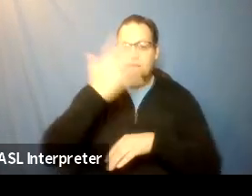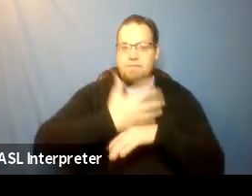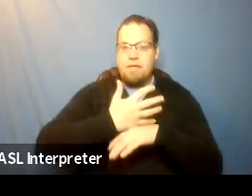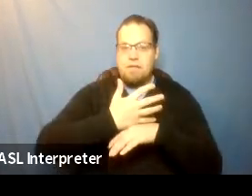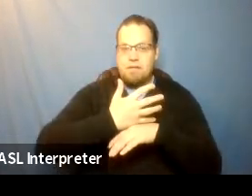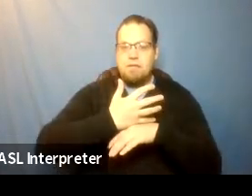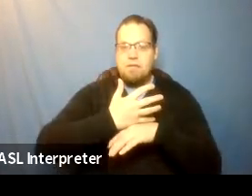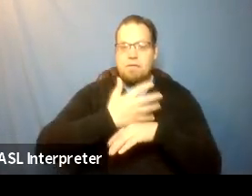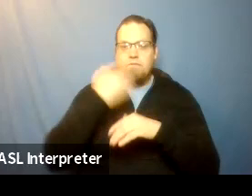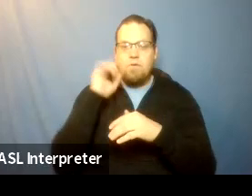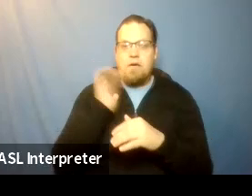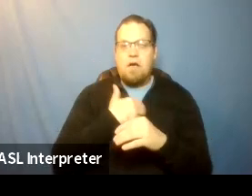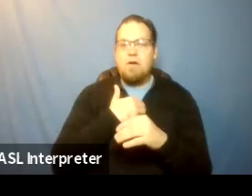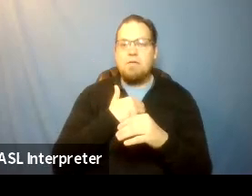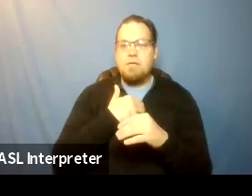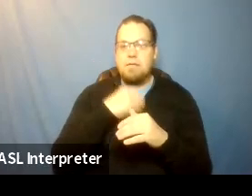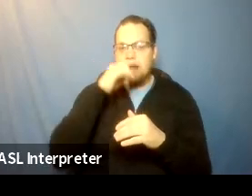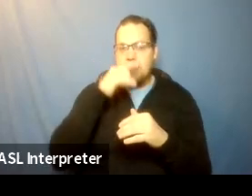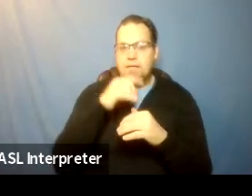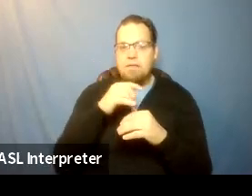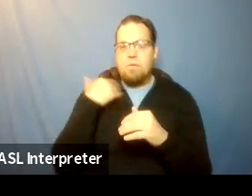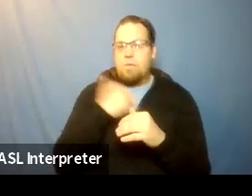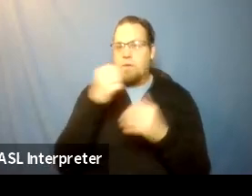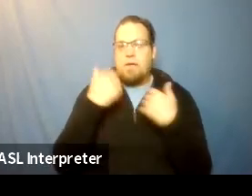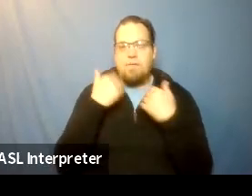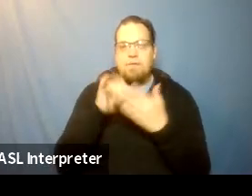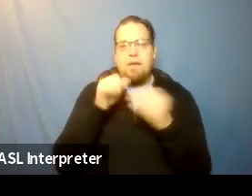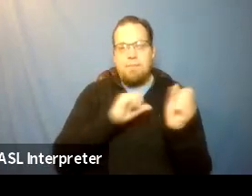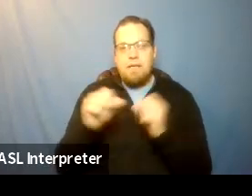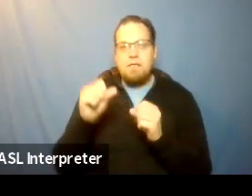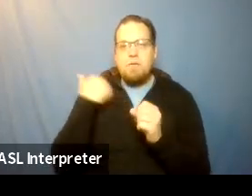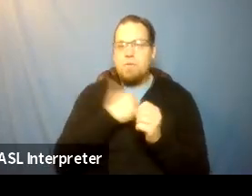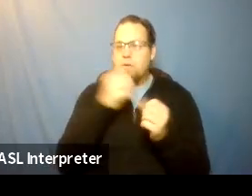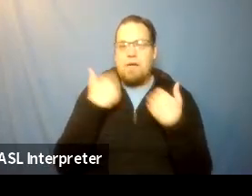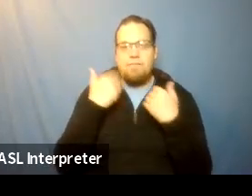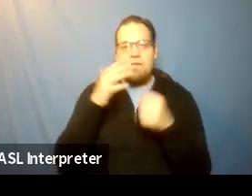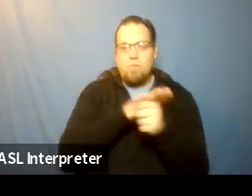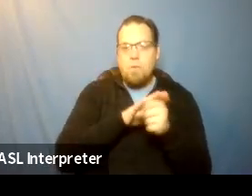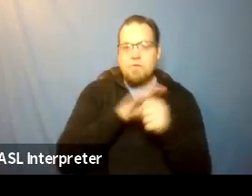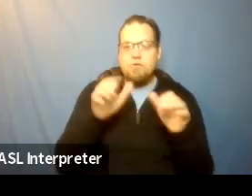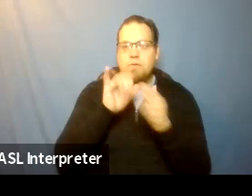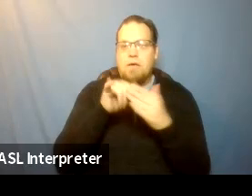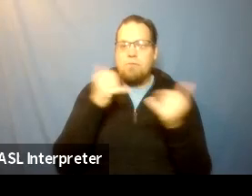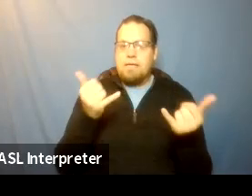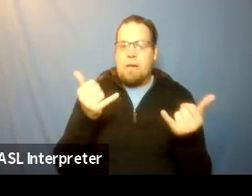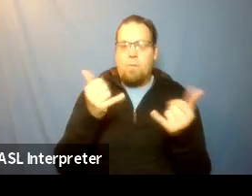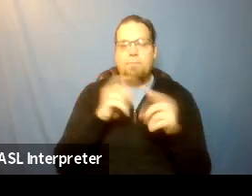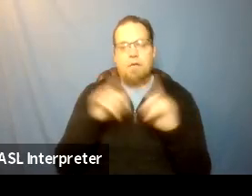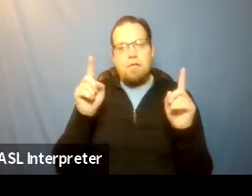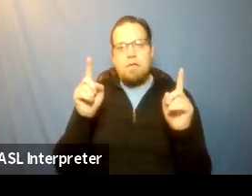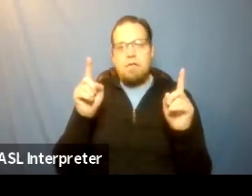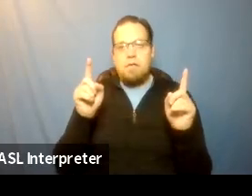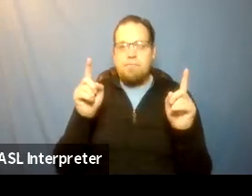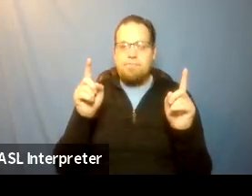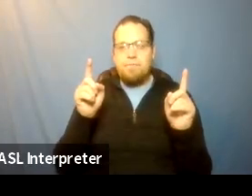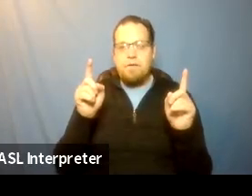our kids as well. Right now we don't have that ability to do that. We don't have the space to do that right now. But